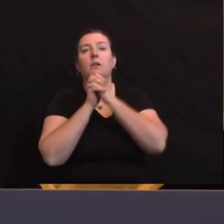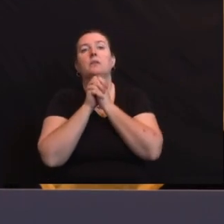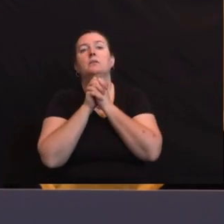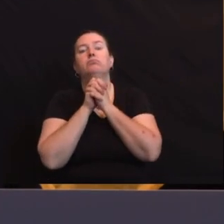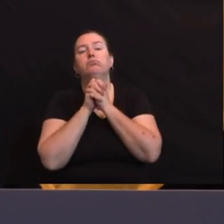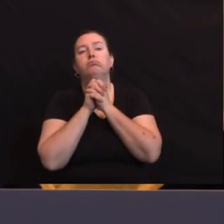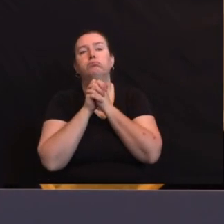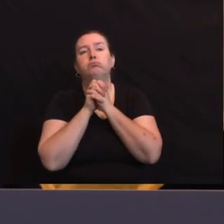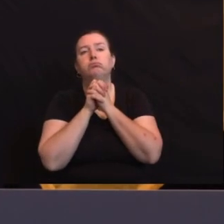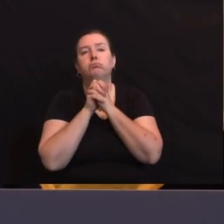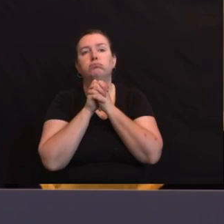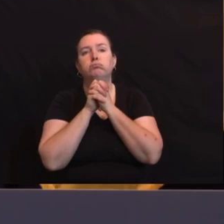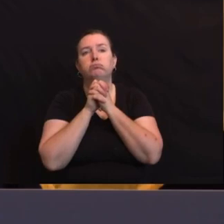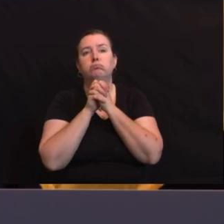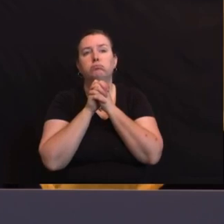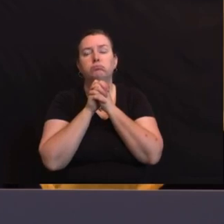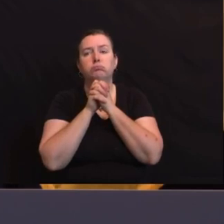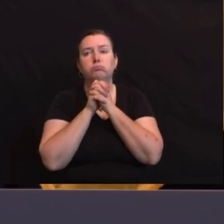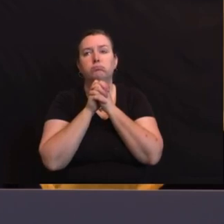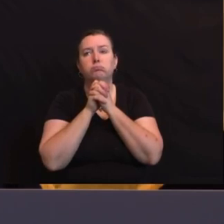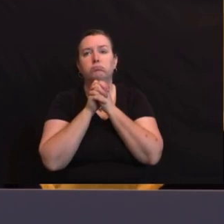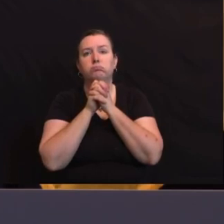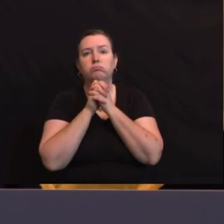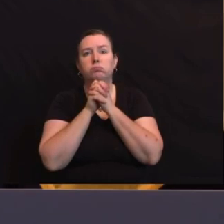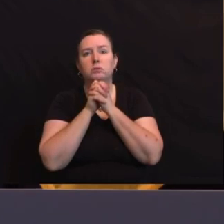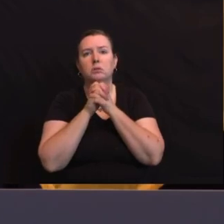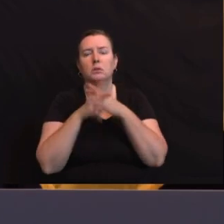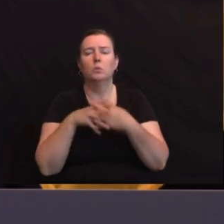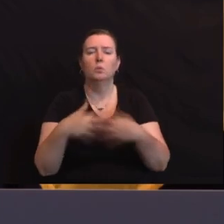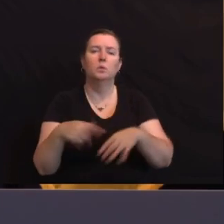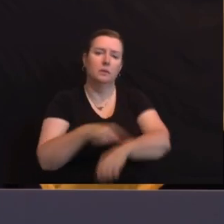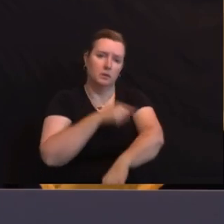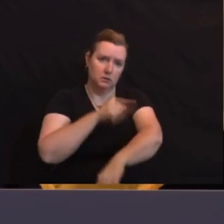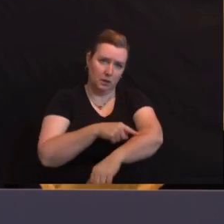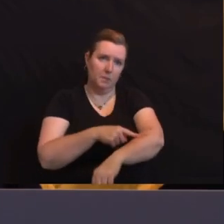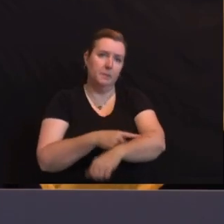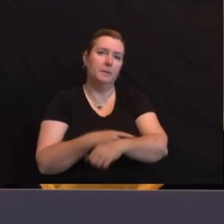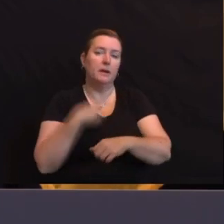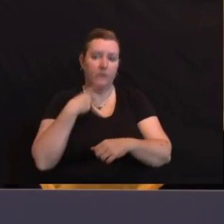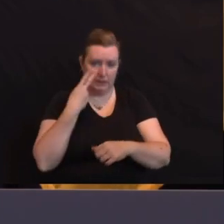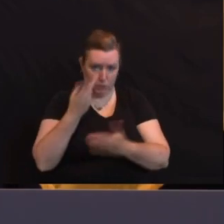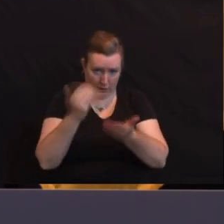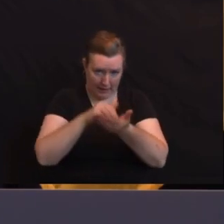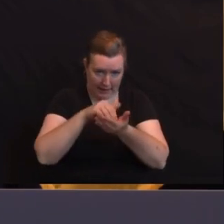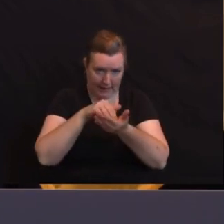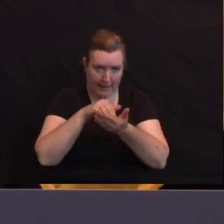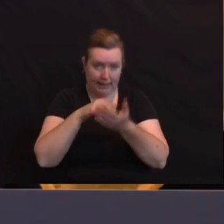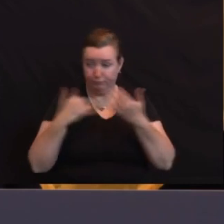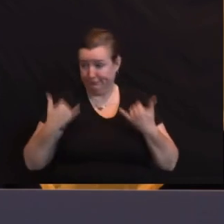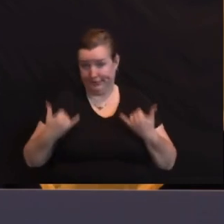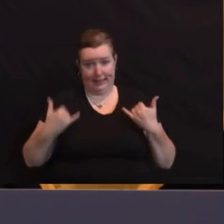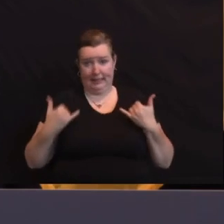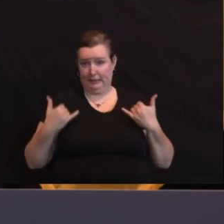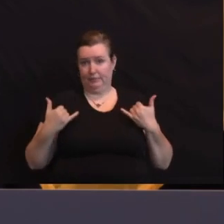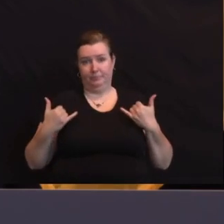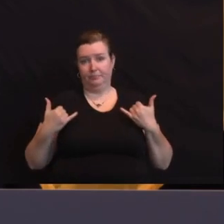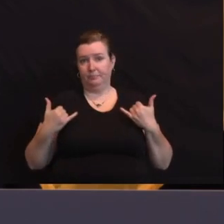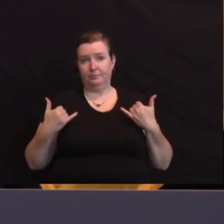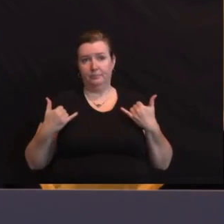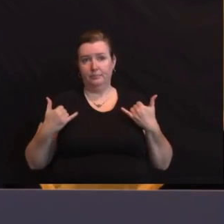long stretch before we'll see you again. So just watch that space if we think there's a reason,